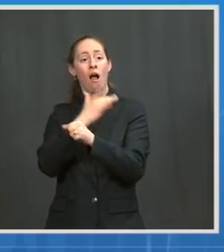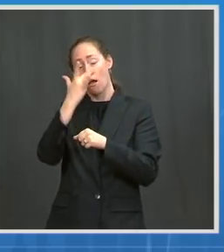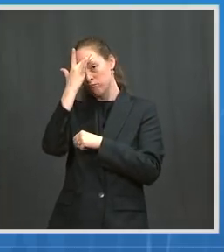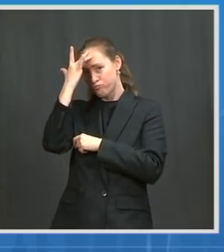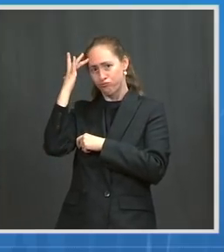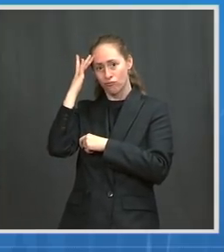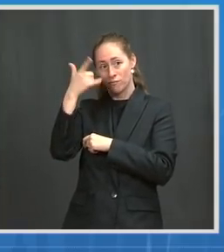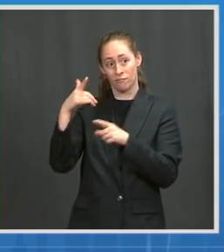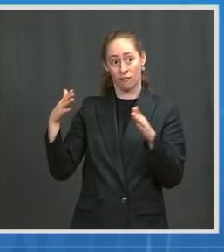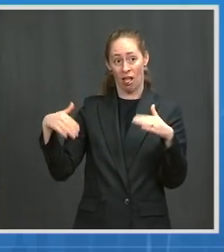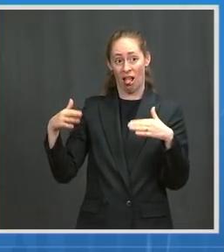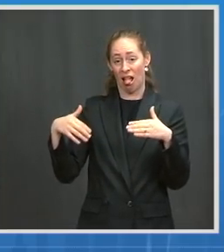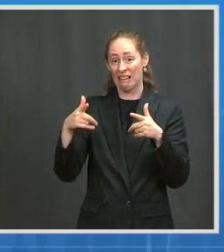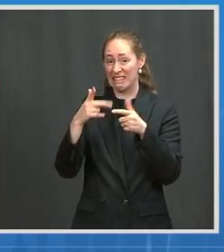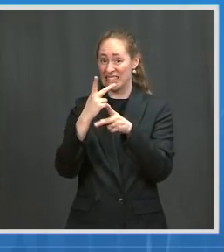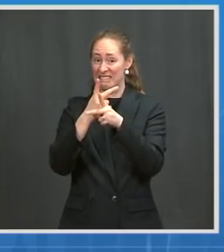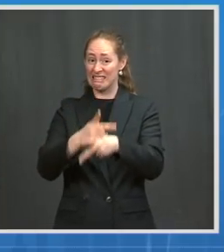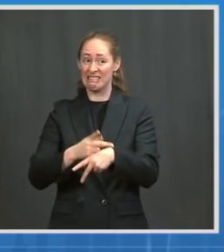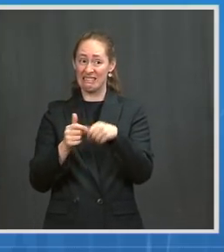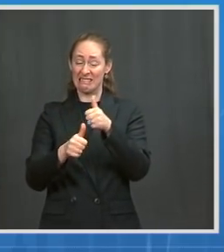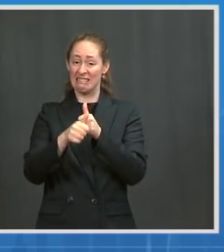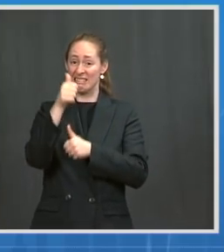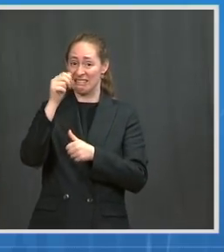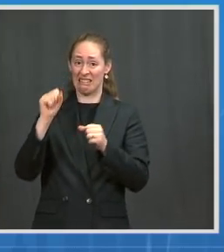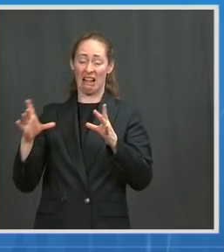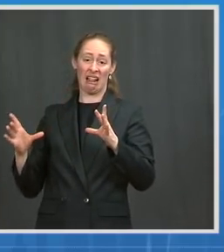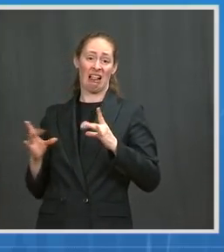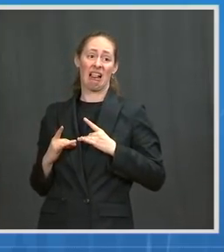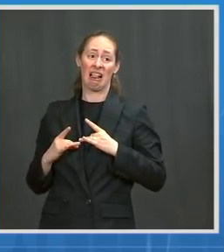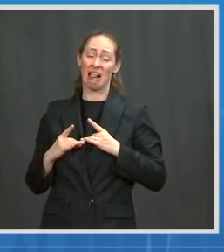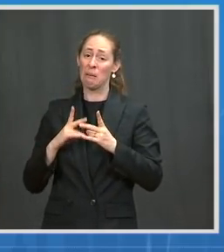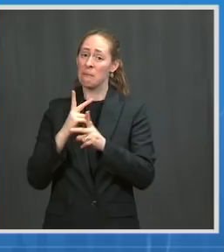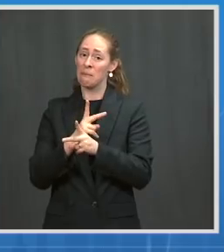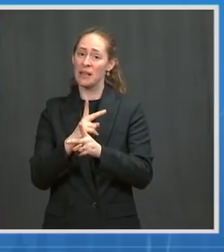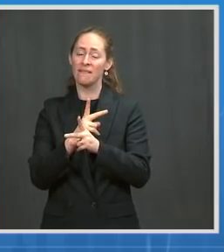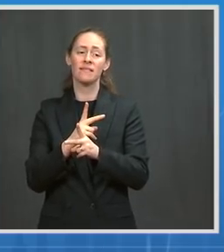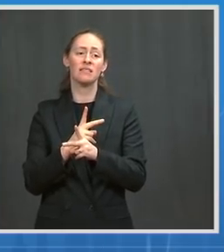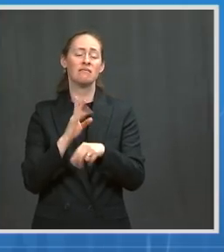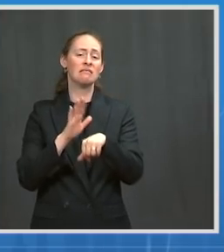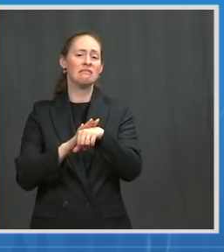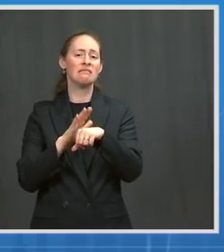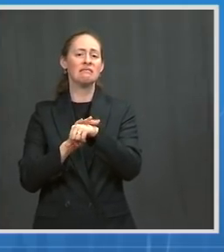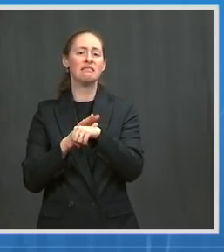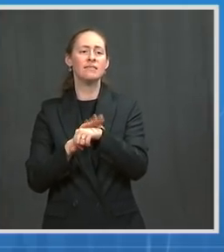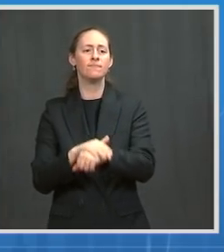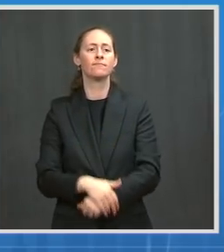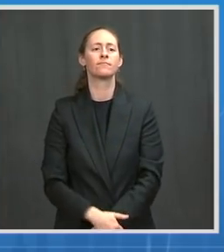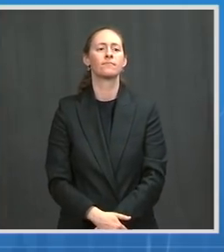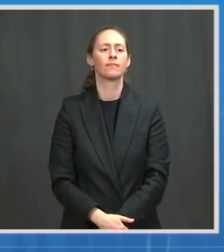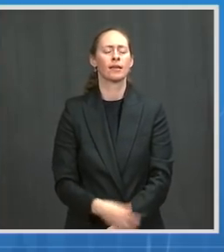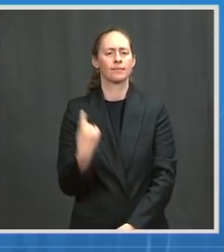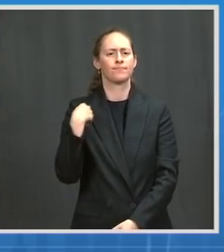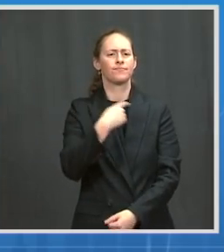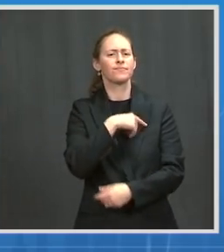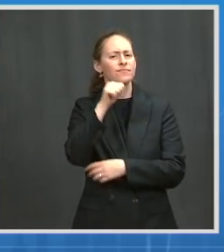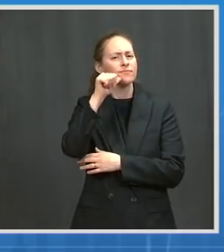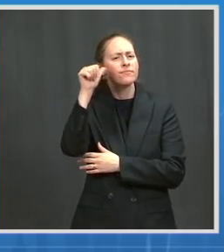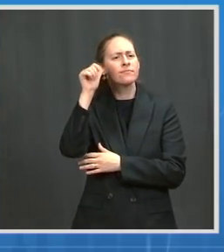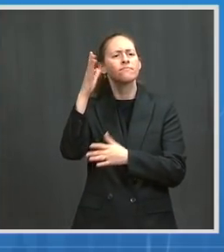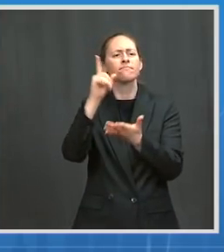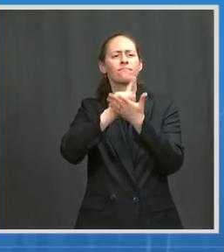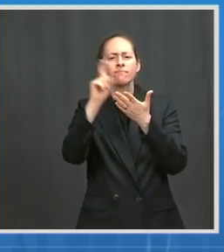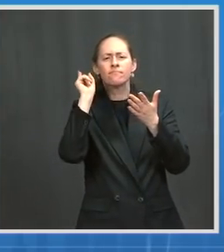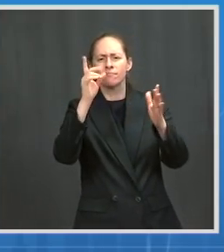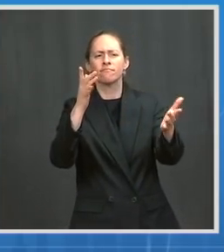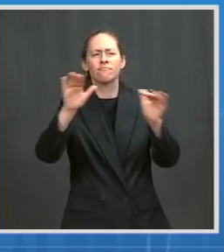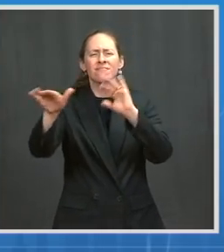of variants is real and growing. In the last 2 weeks alone, our door knocking and phone banking efforts have generated hundreds of